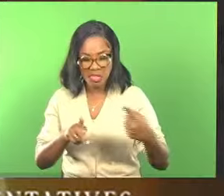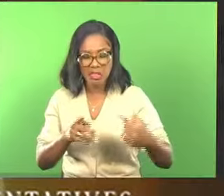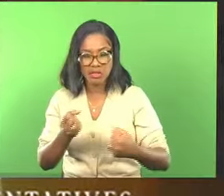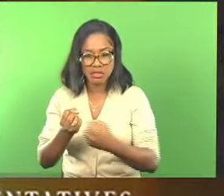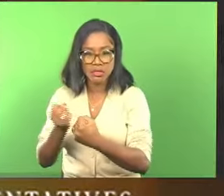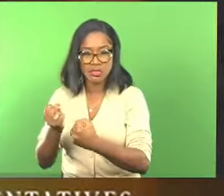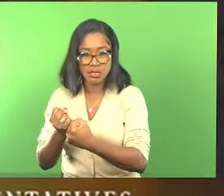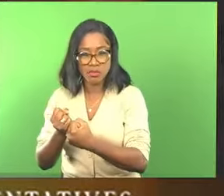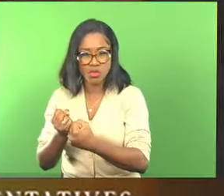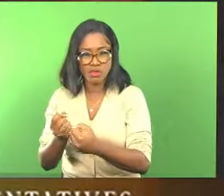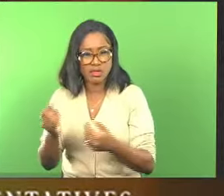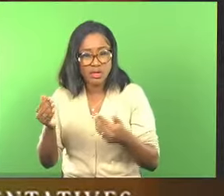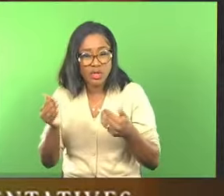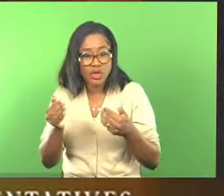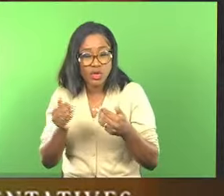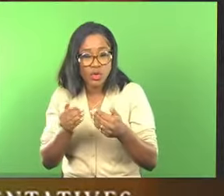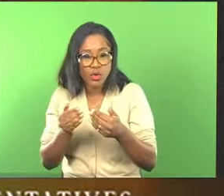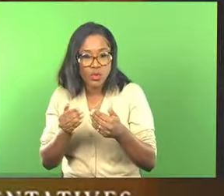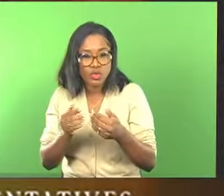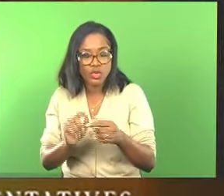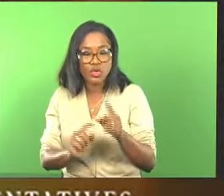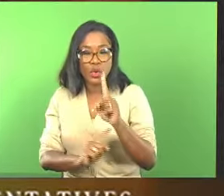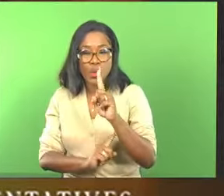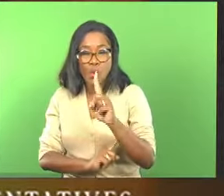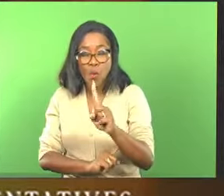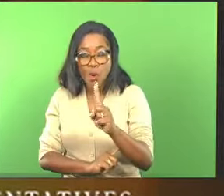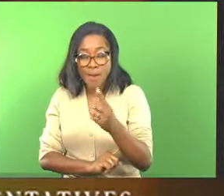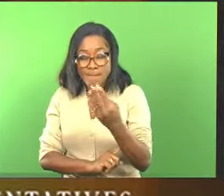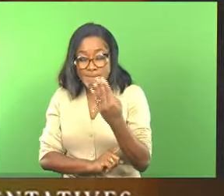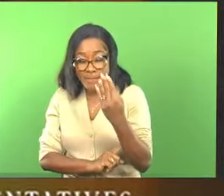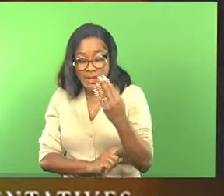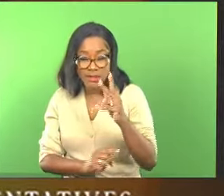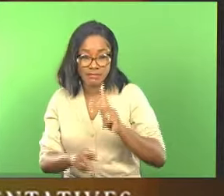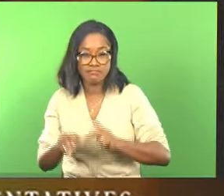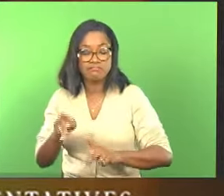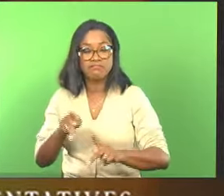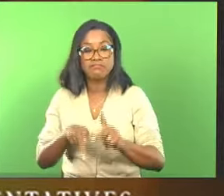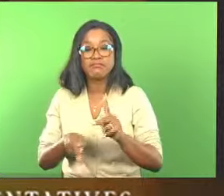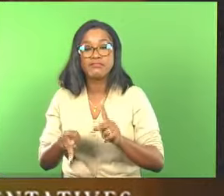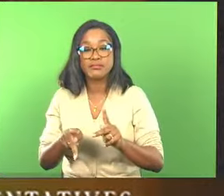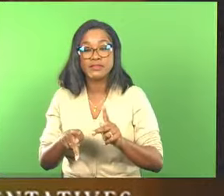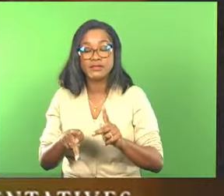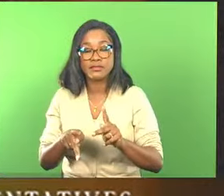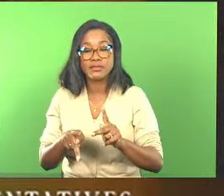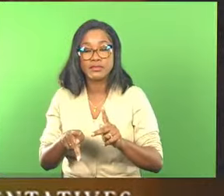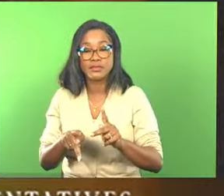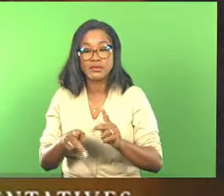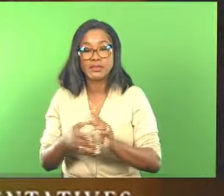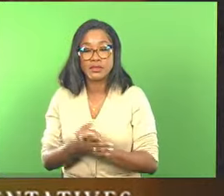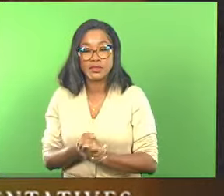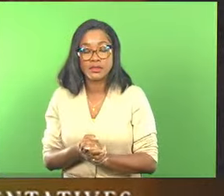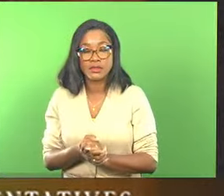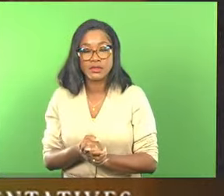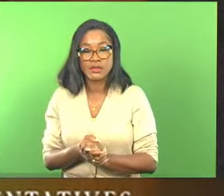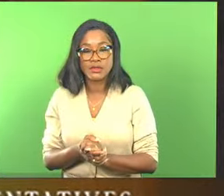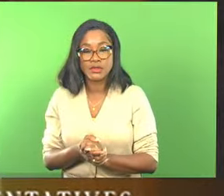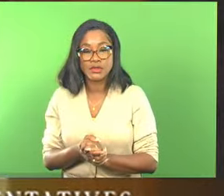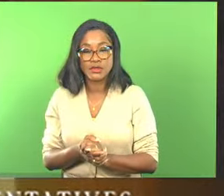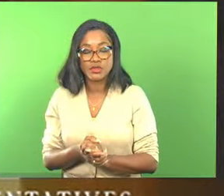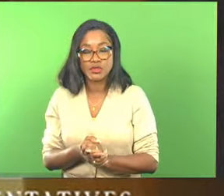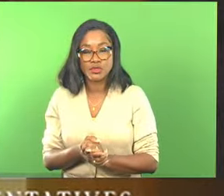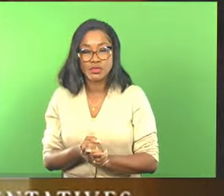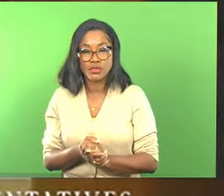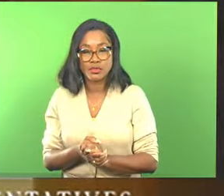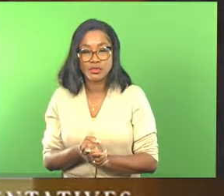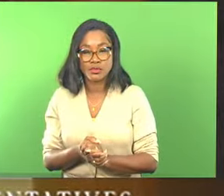That is almost 1 billion people, which is a greater